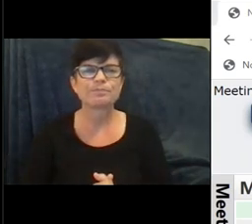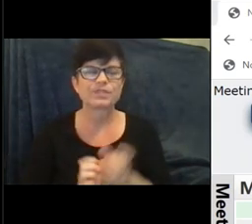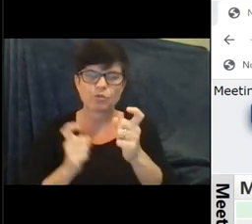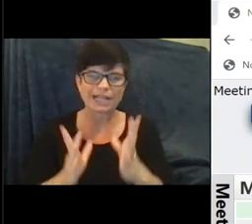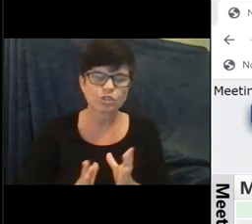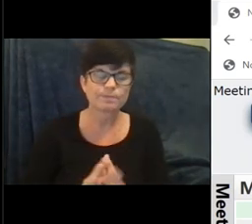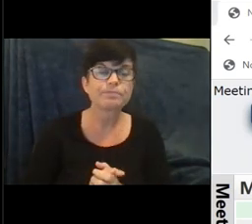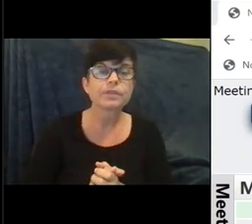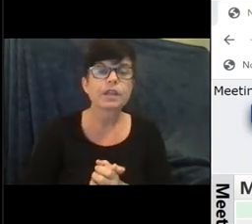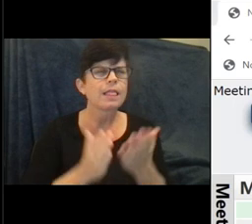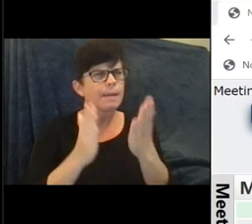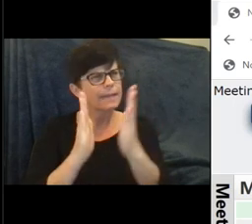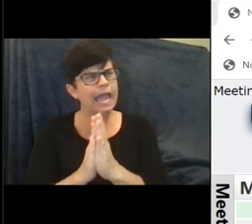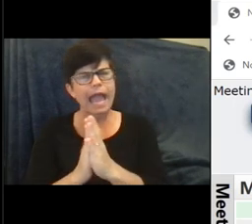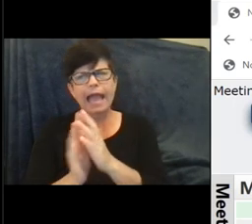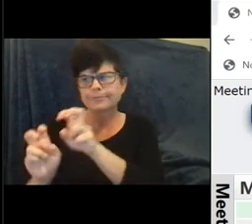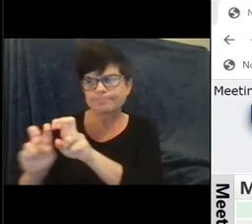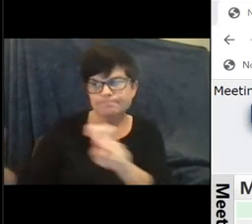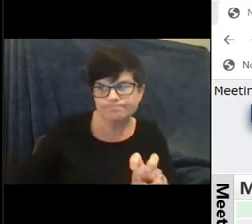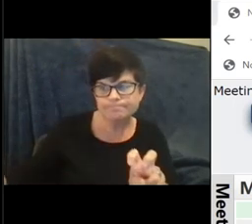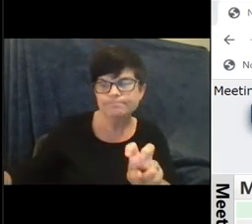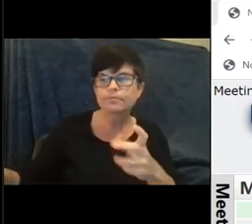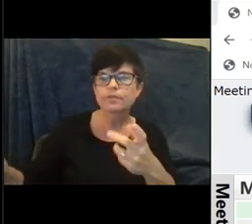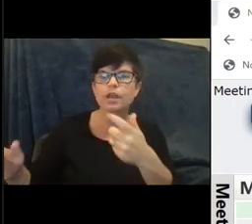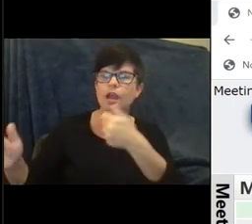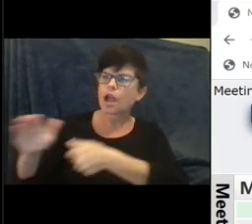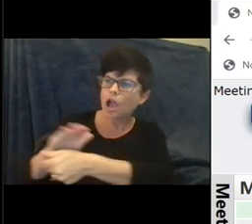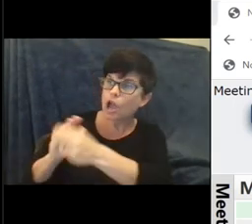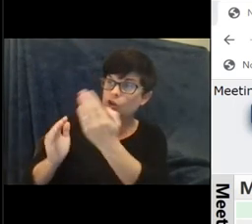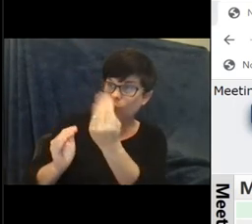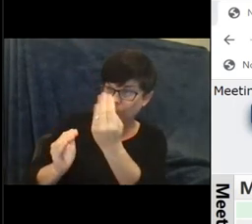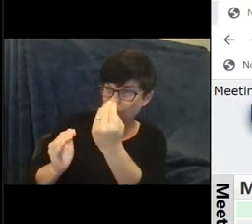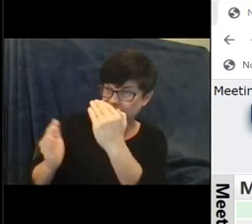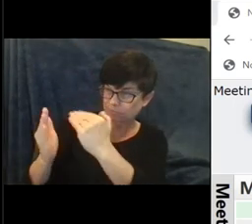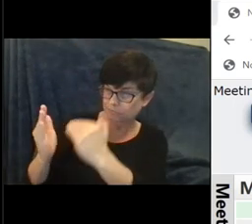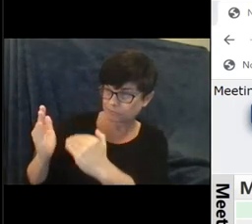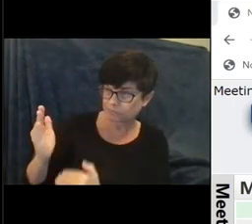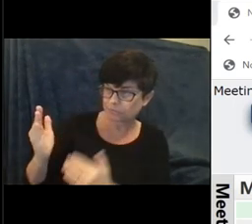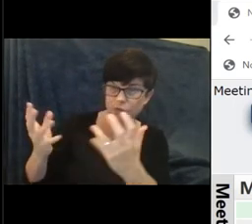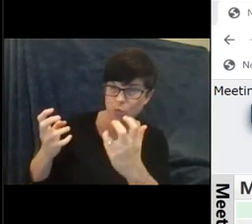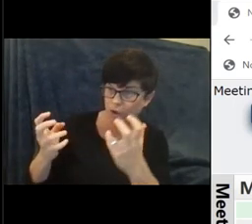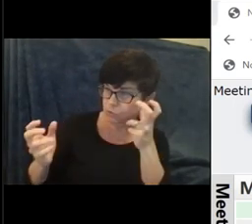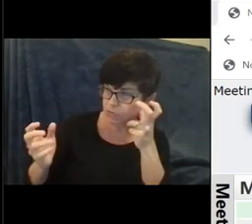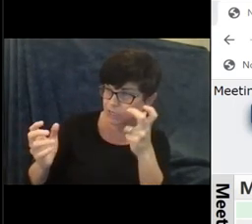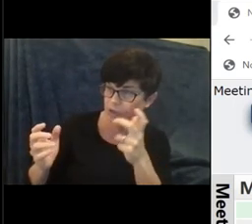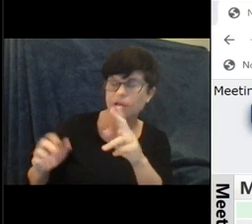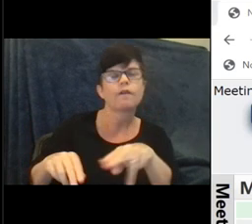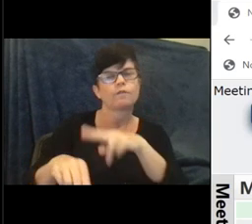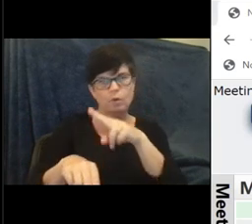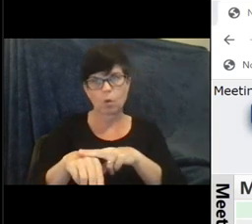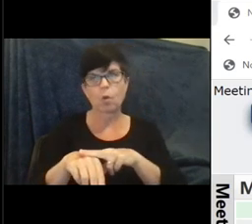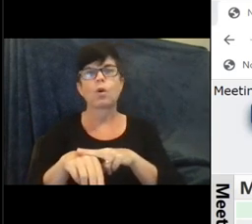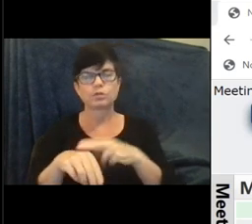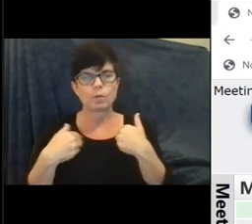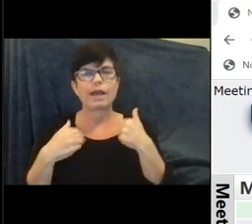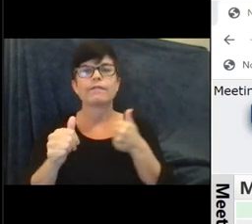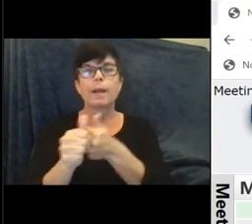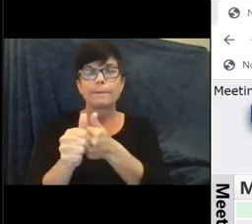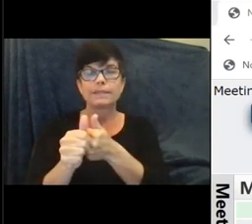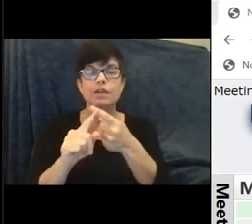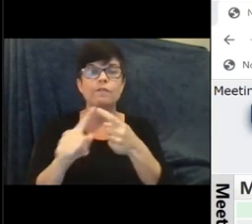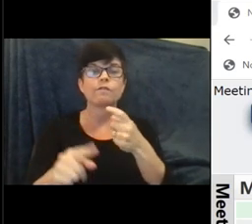let me ask my colleagues, is there anything under 14 that you would like to hear from? Of course, we will have our update from